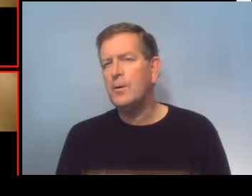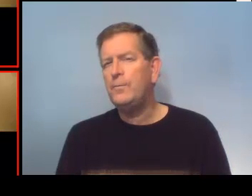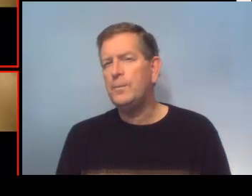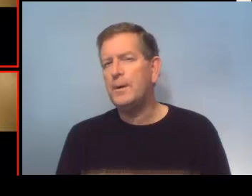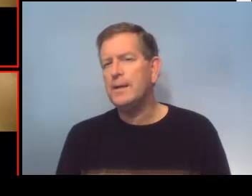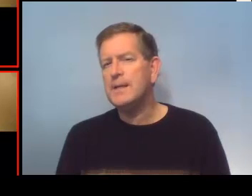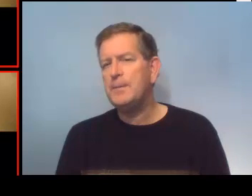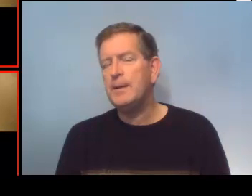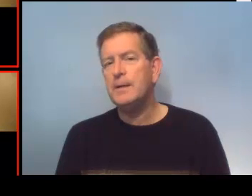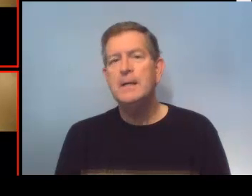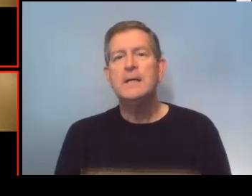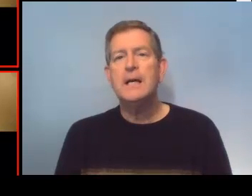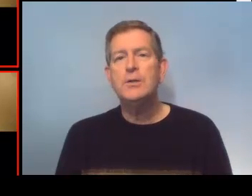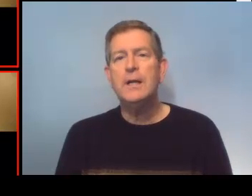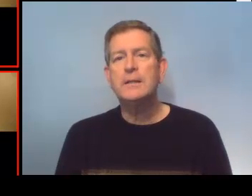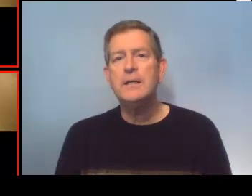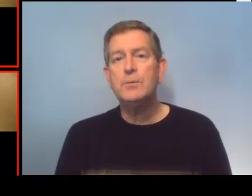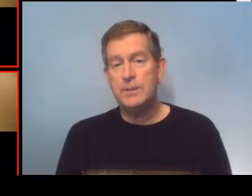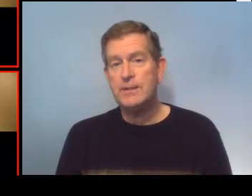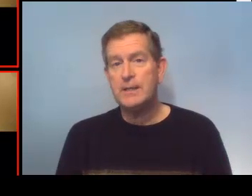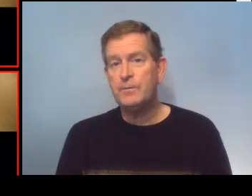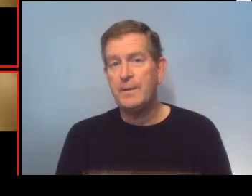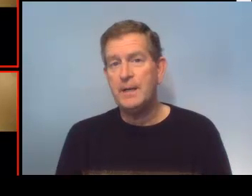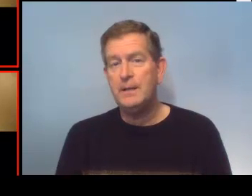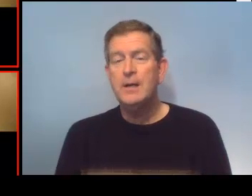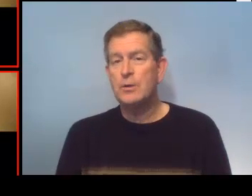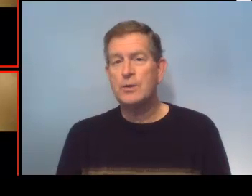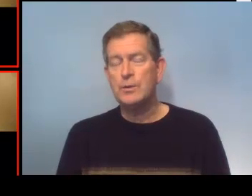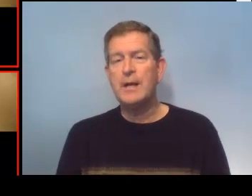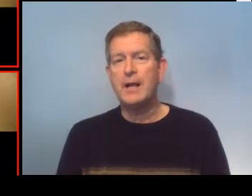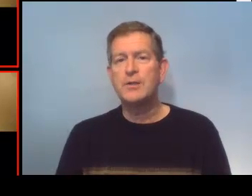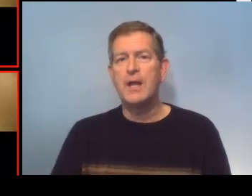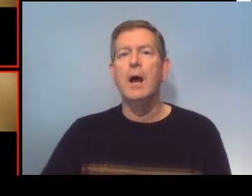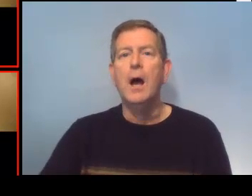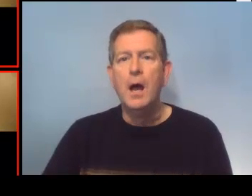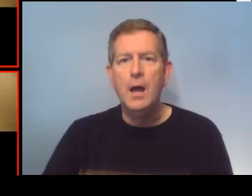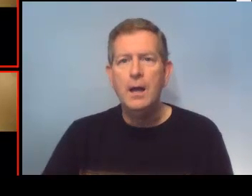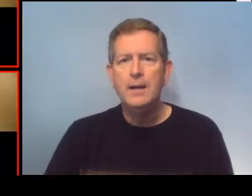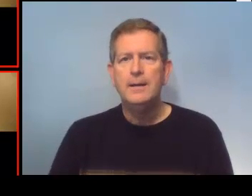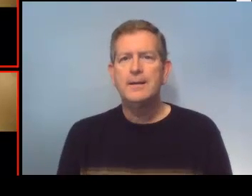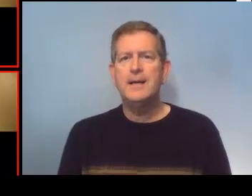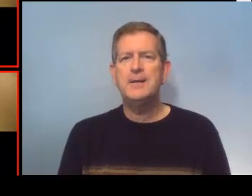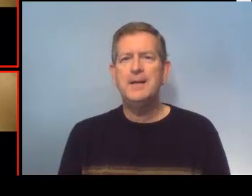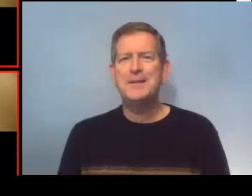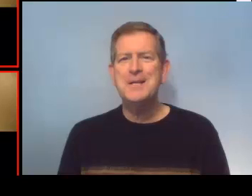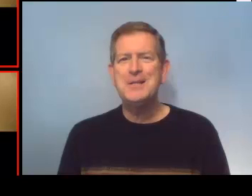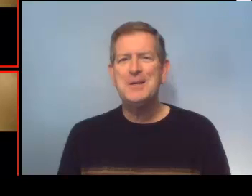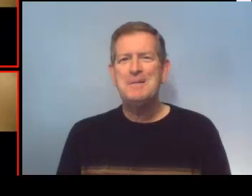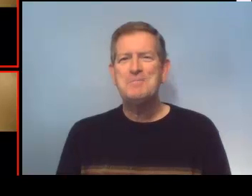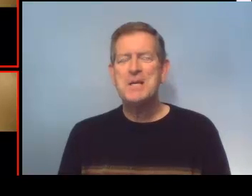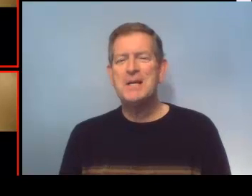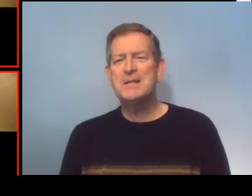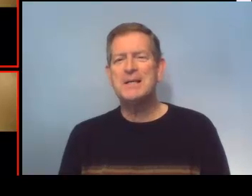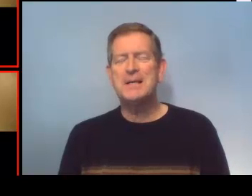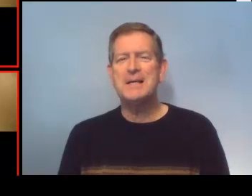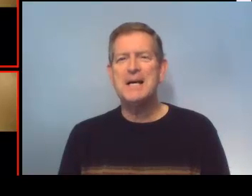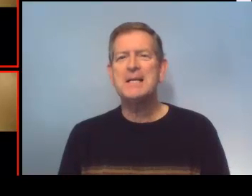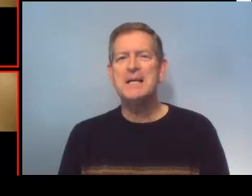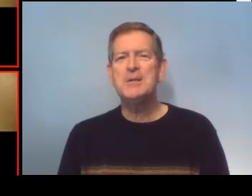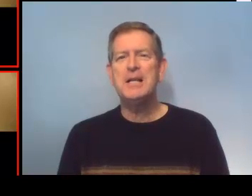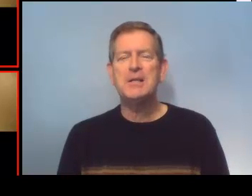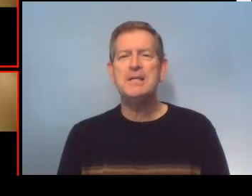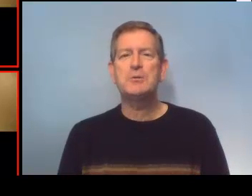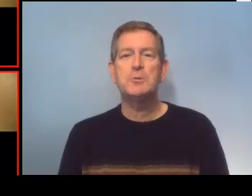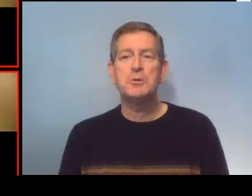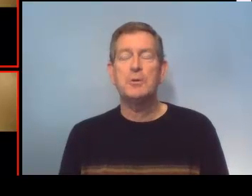All right, remember the old football example there? Calculatrice, we just said is feminine, so you're certainly not going to say calculatrice, because